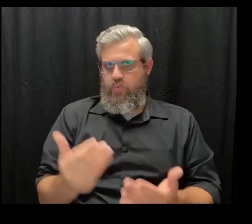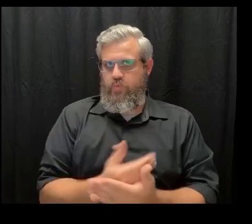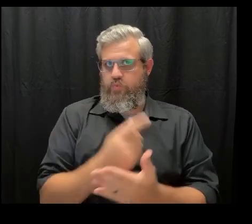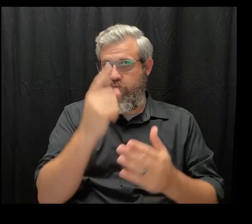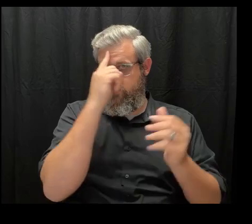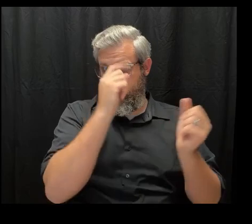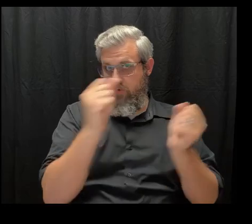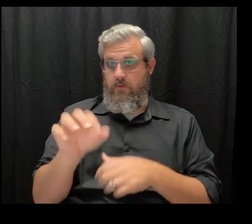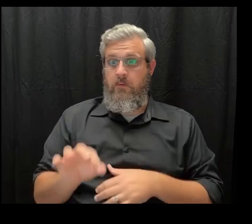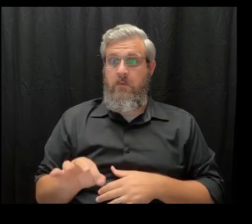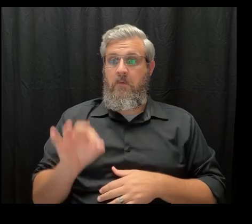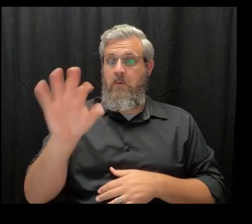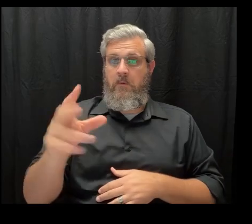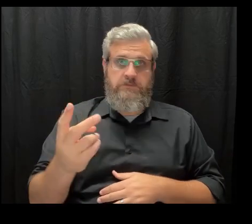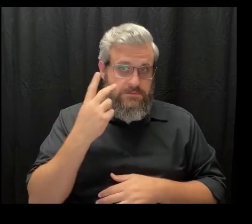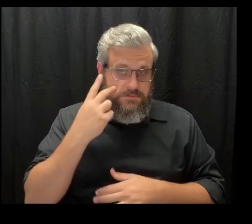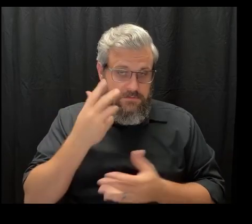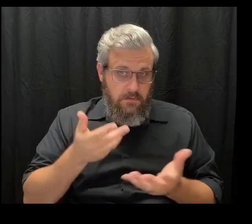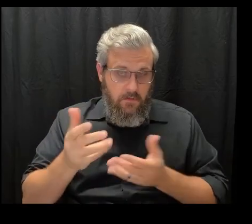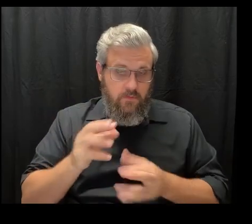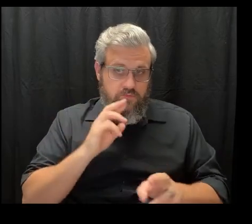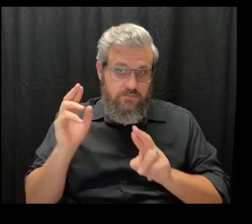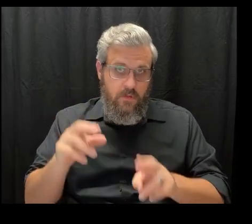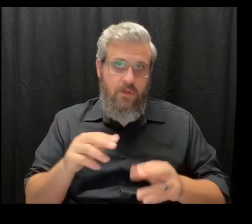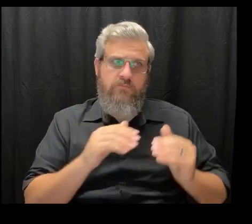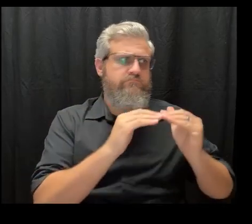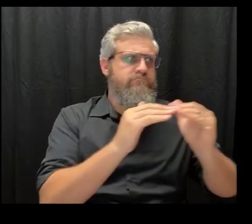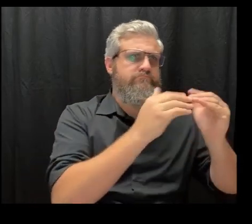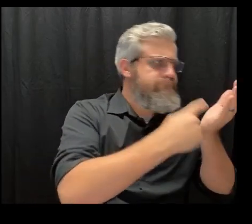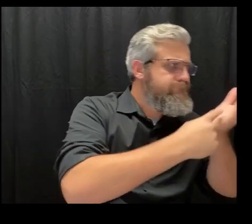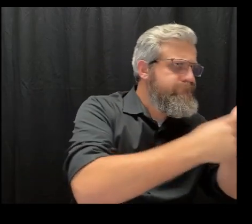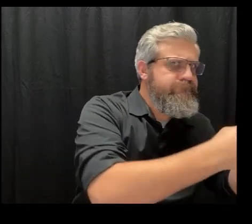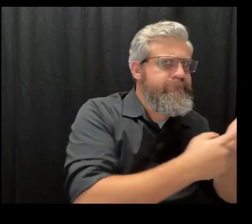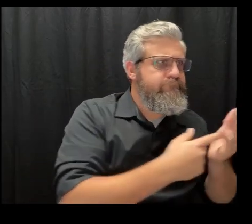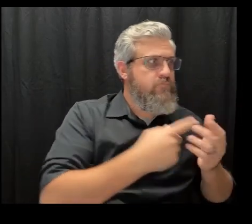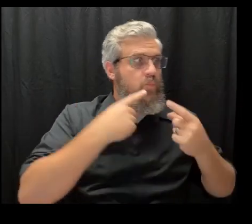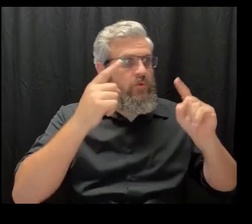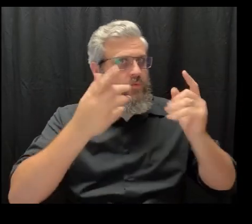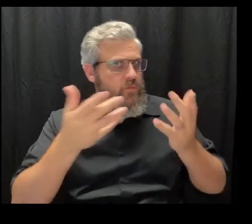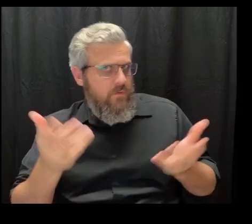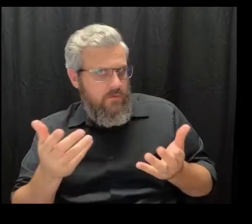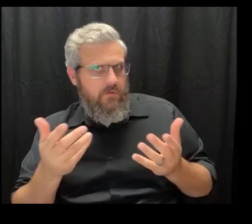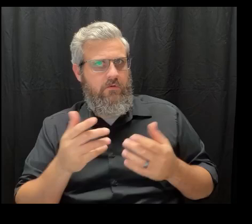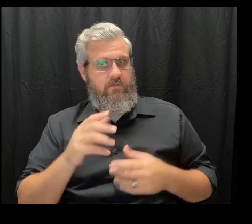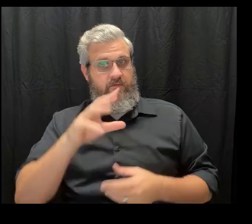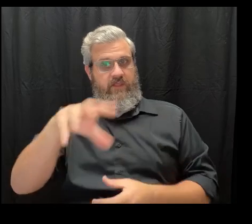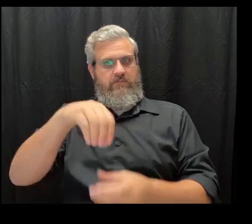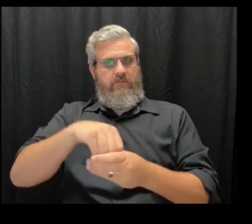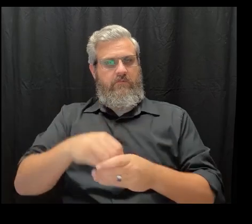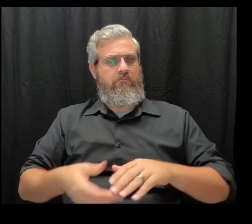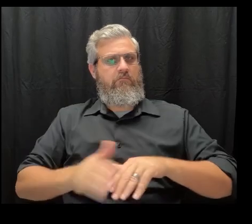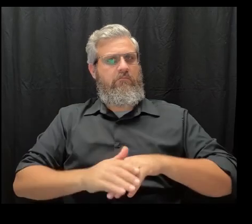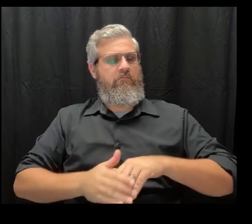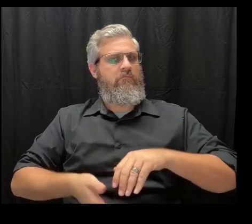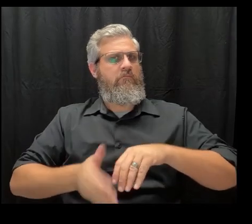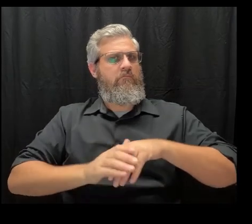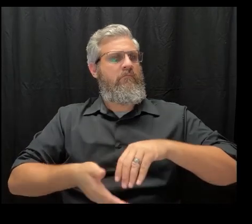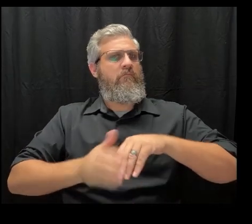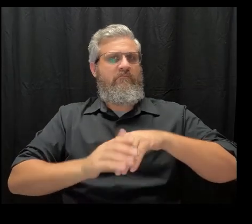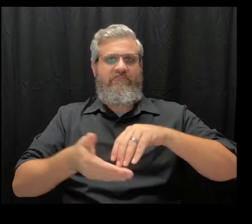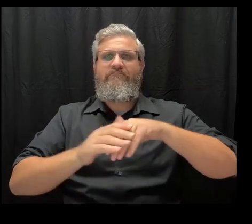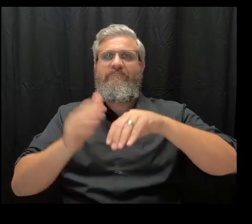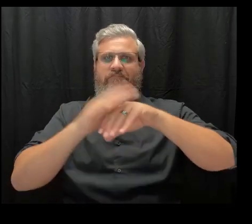respond. Talk with colleagues about what's working. Engagement is a skill that you build over time, and every step you take helps prevent